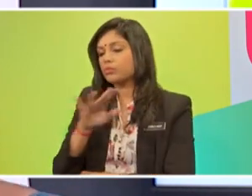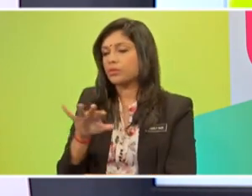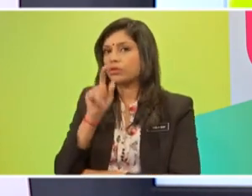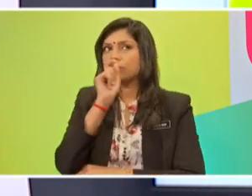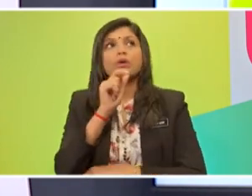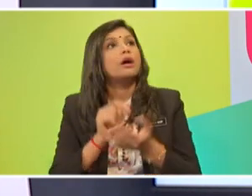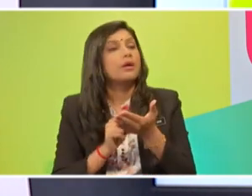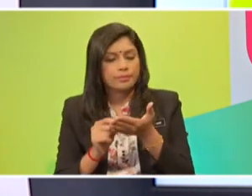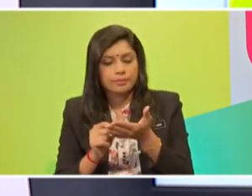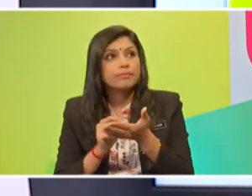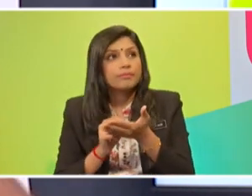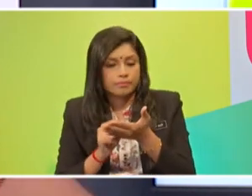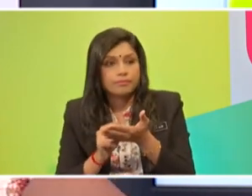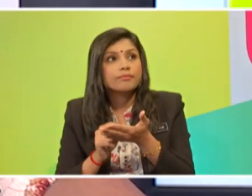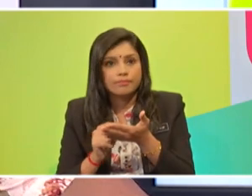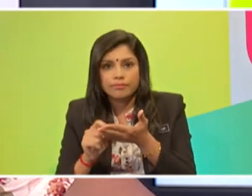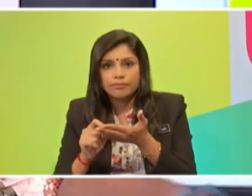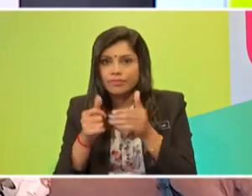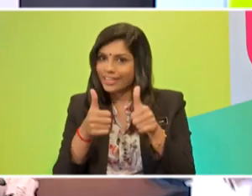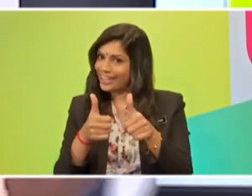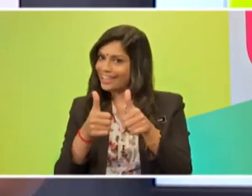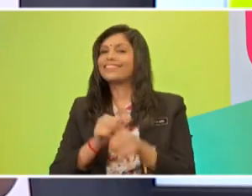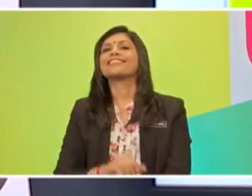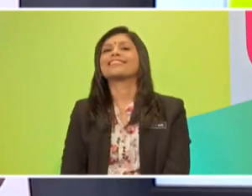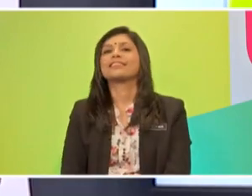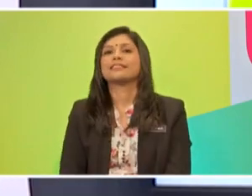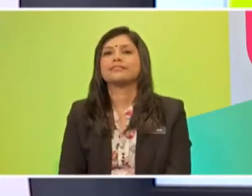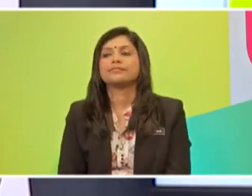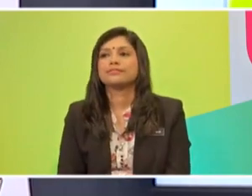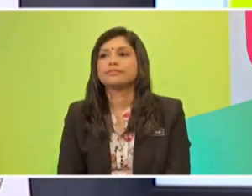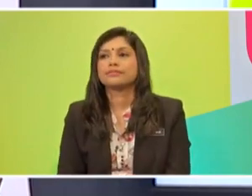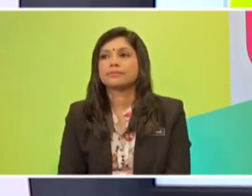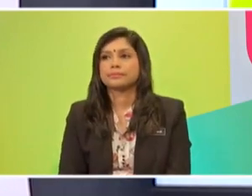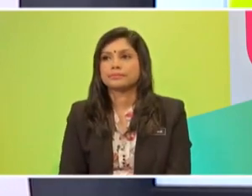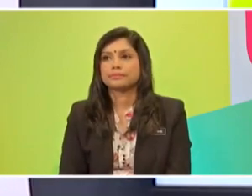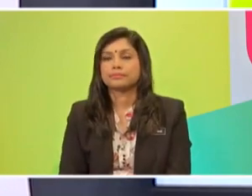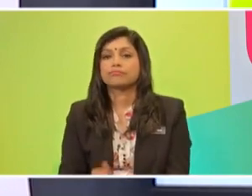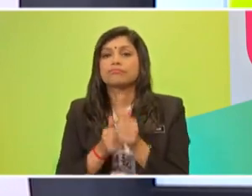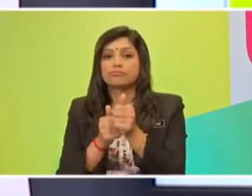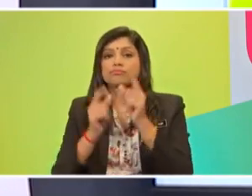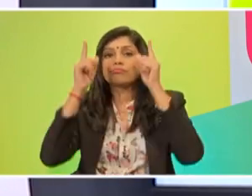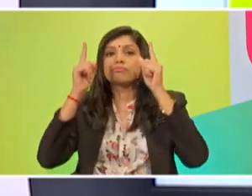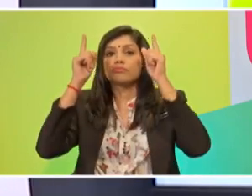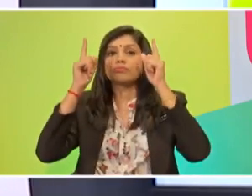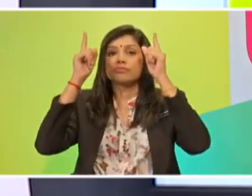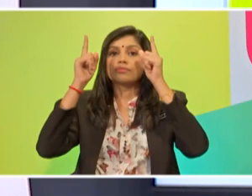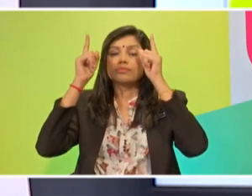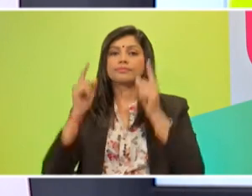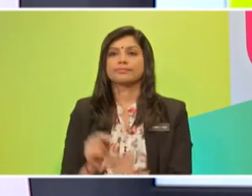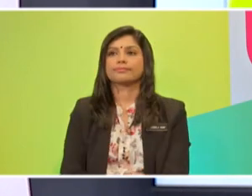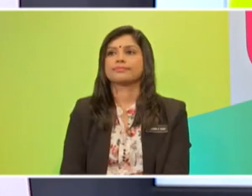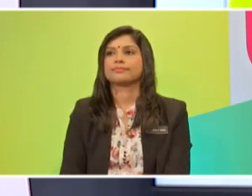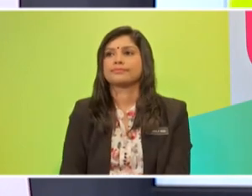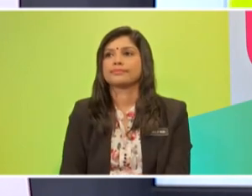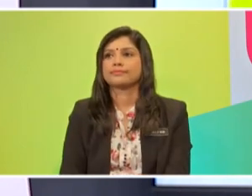we will have something like this. We have to fill up all the columns with pictures that start